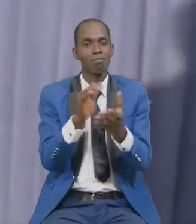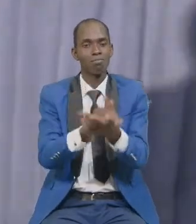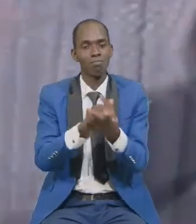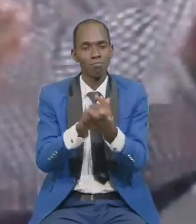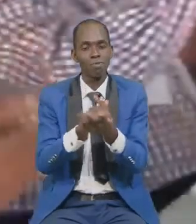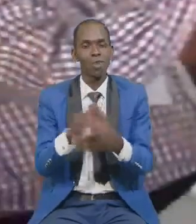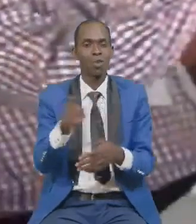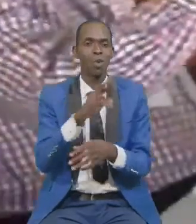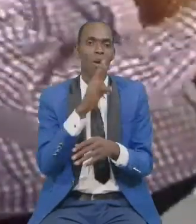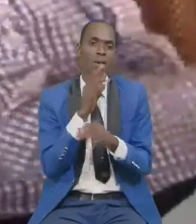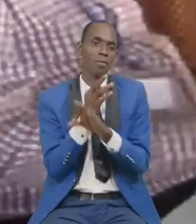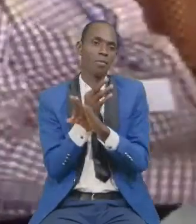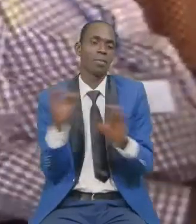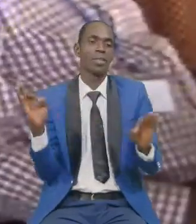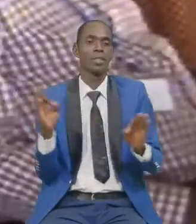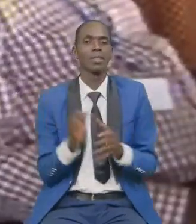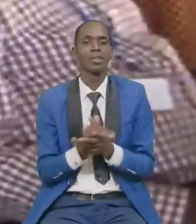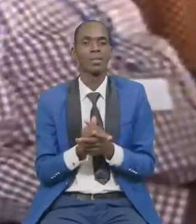free.